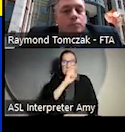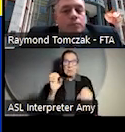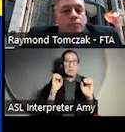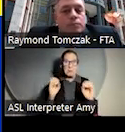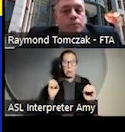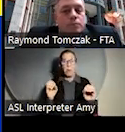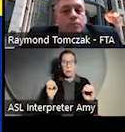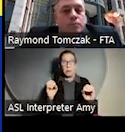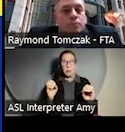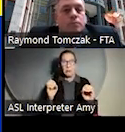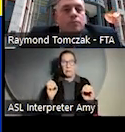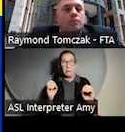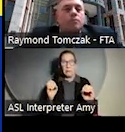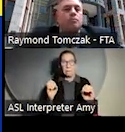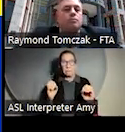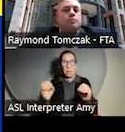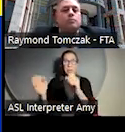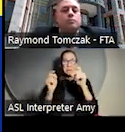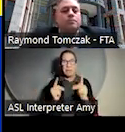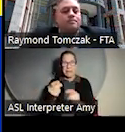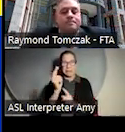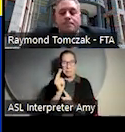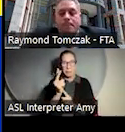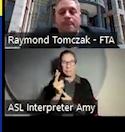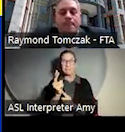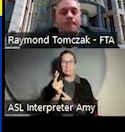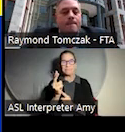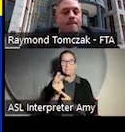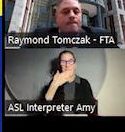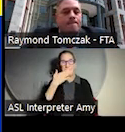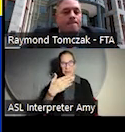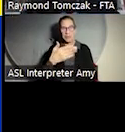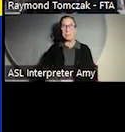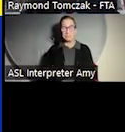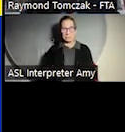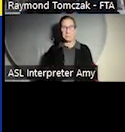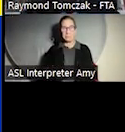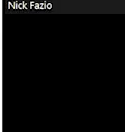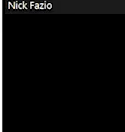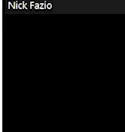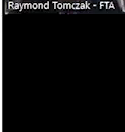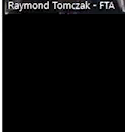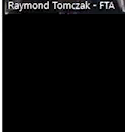speak. And so we will be back in just a couple of moments. Thank you.